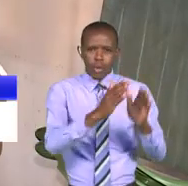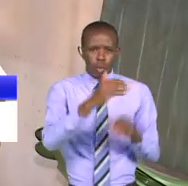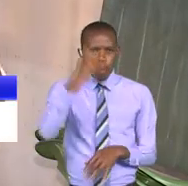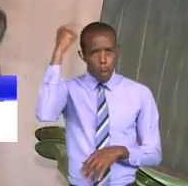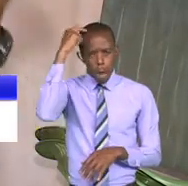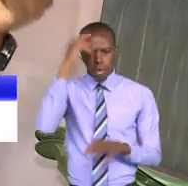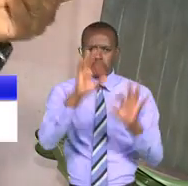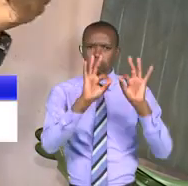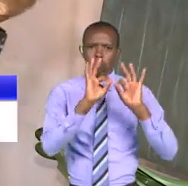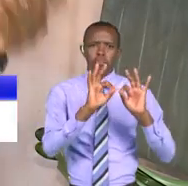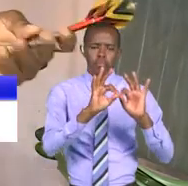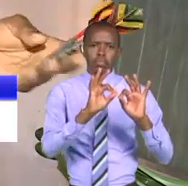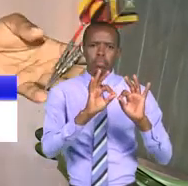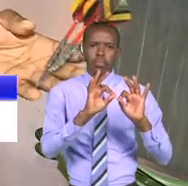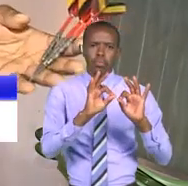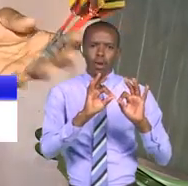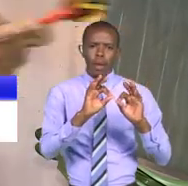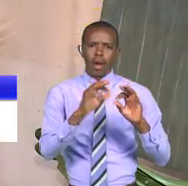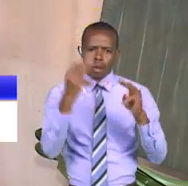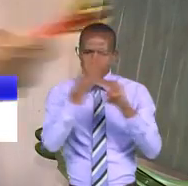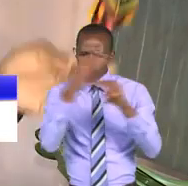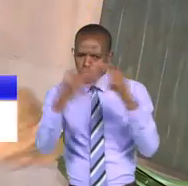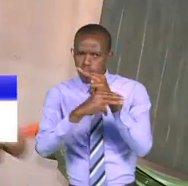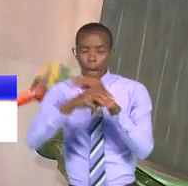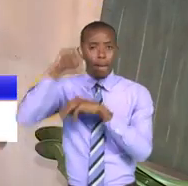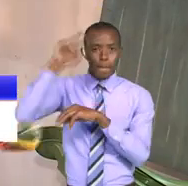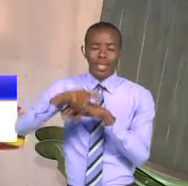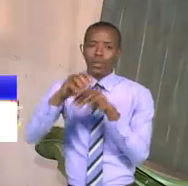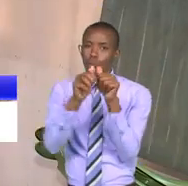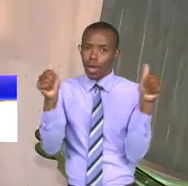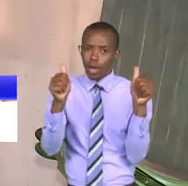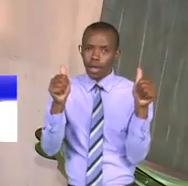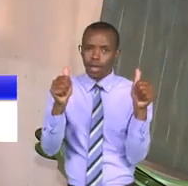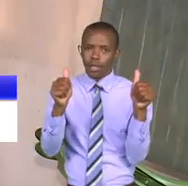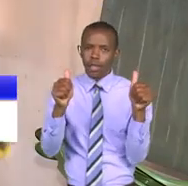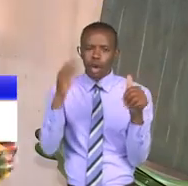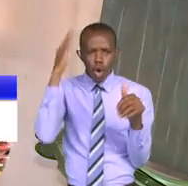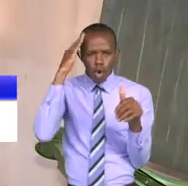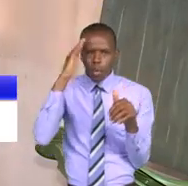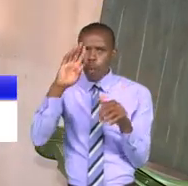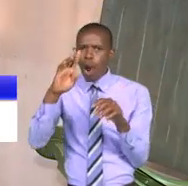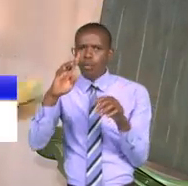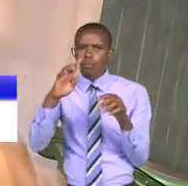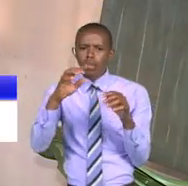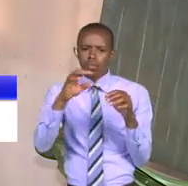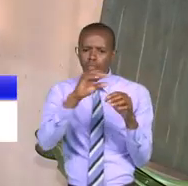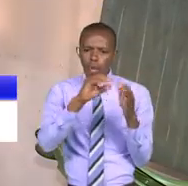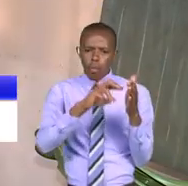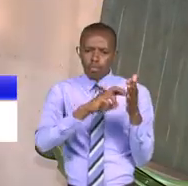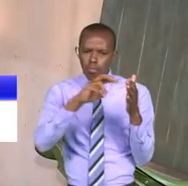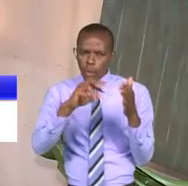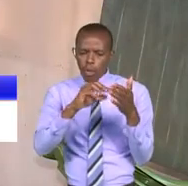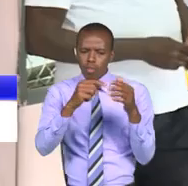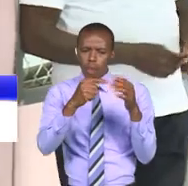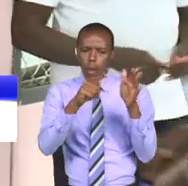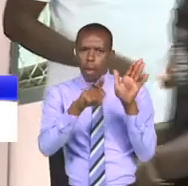mind, somebody who can calculate arithmetics well, who can know 1 minus 1 is 0. That